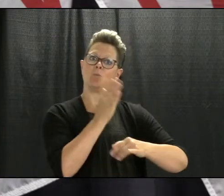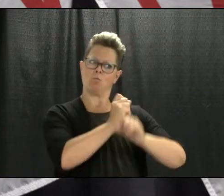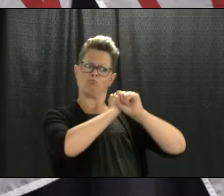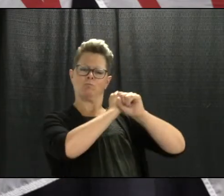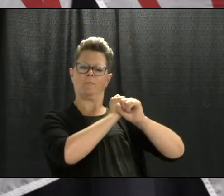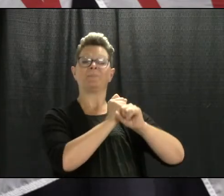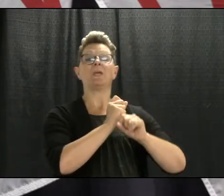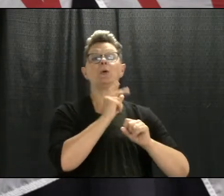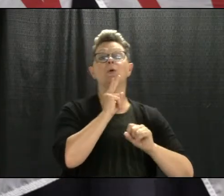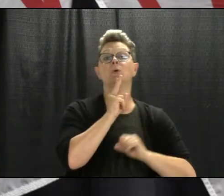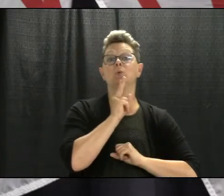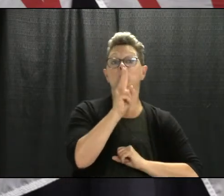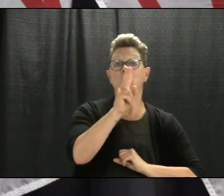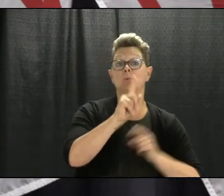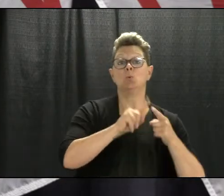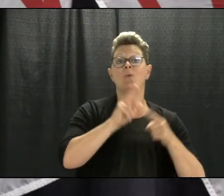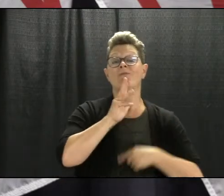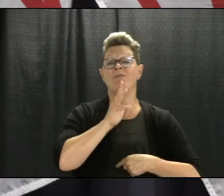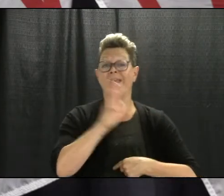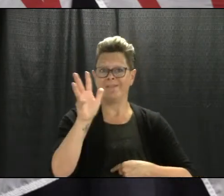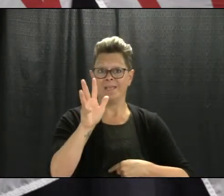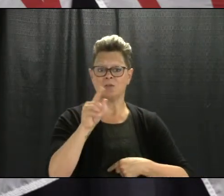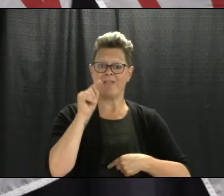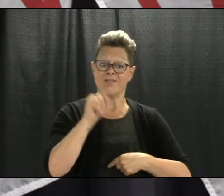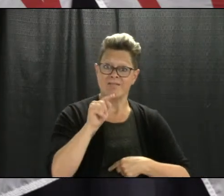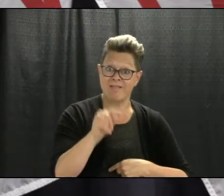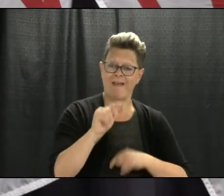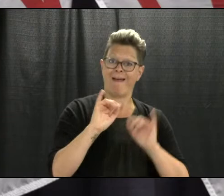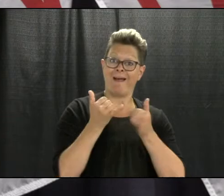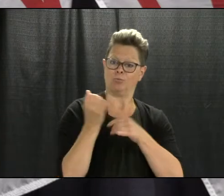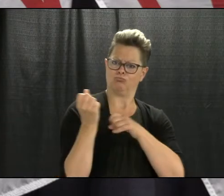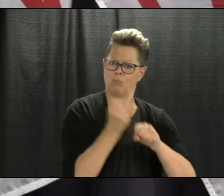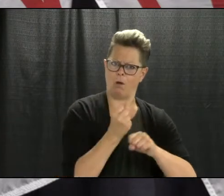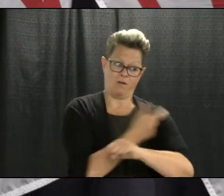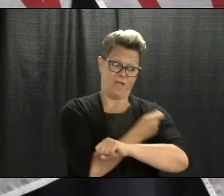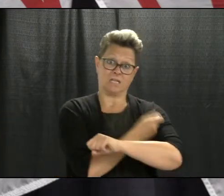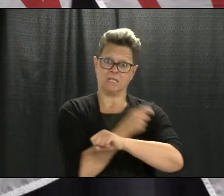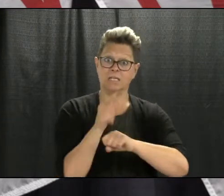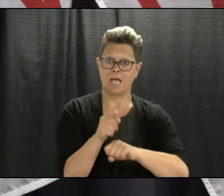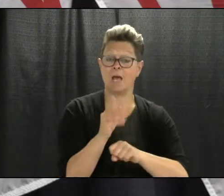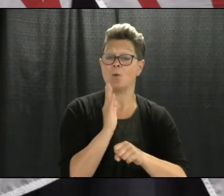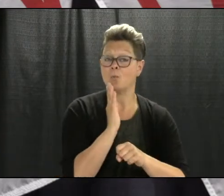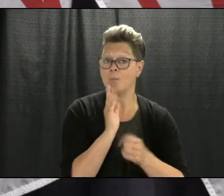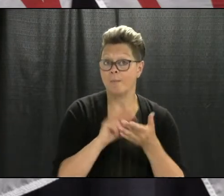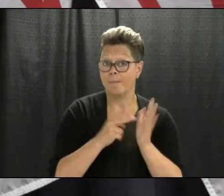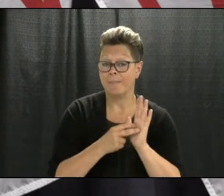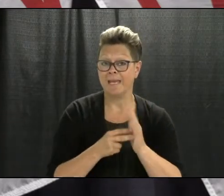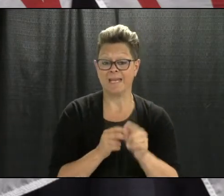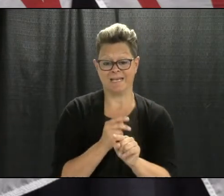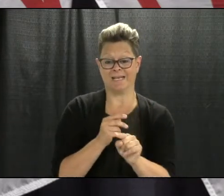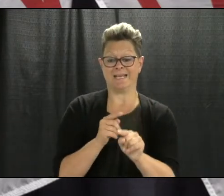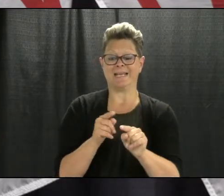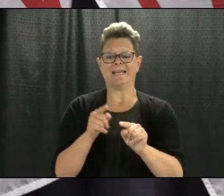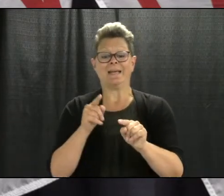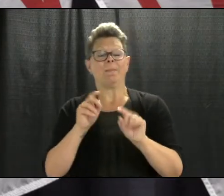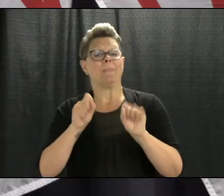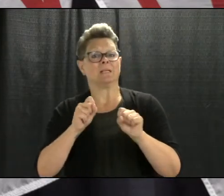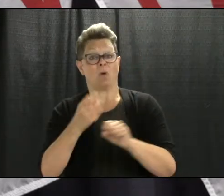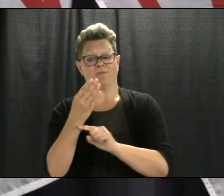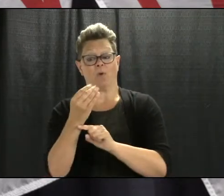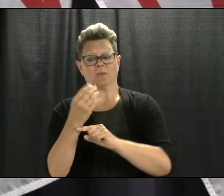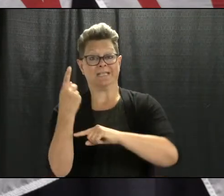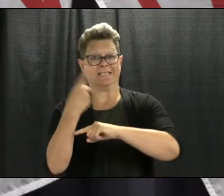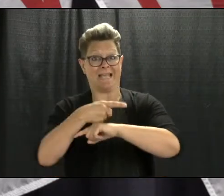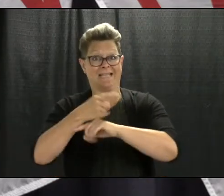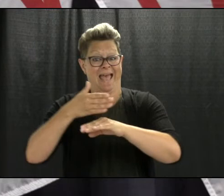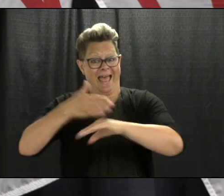age 2 to 5 years, efficacy against confirmed symptomatic SARS-CoV-2 infection starting 14 days after the dose was